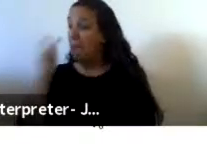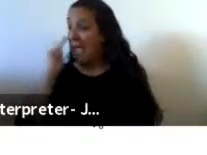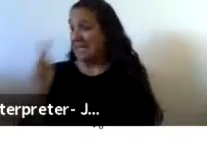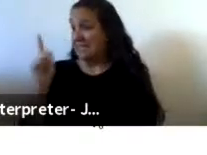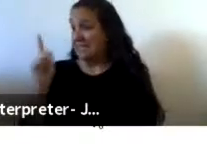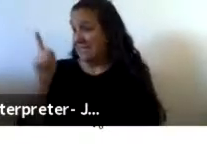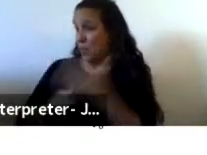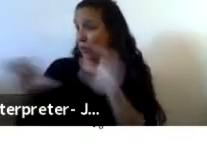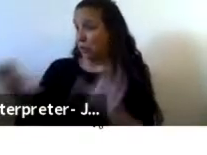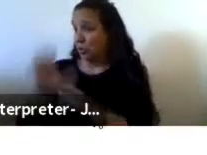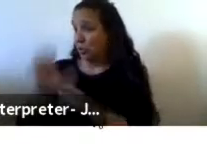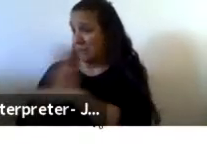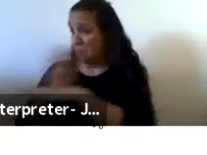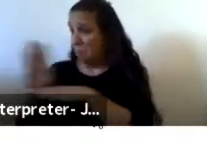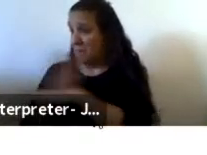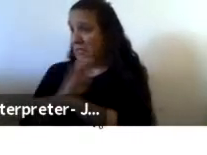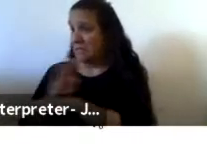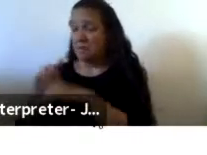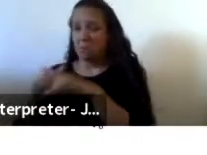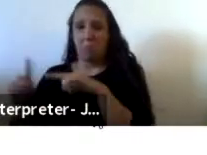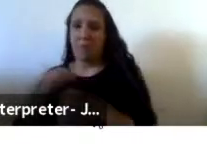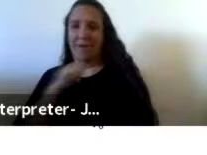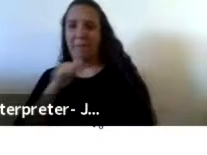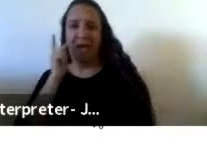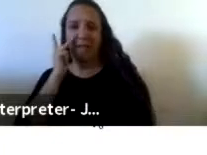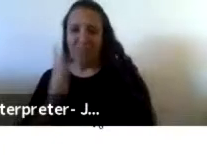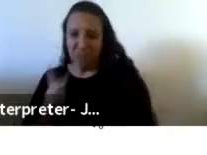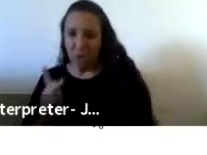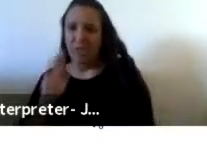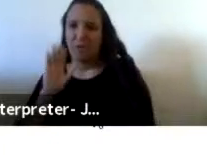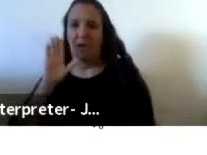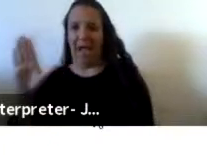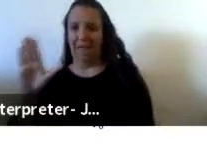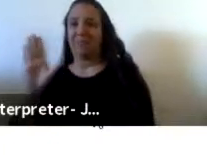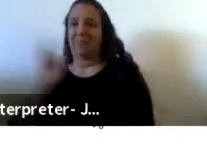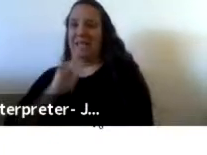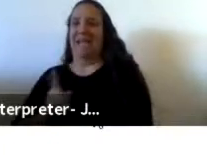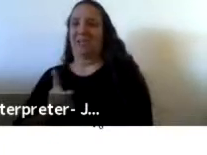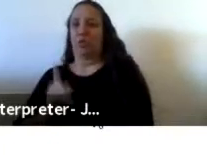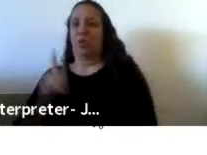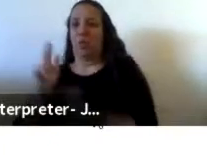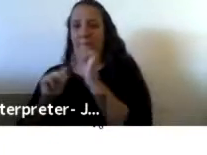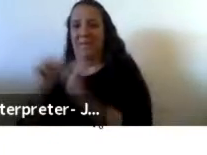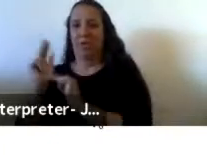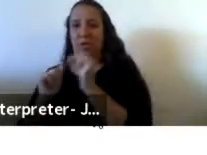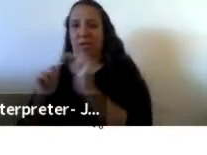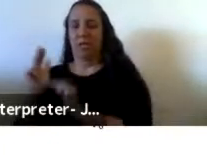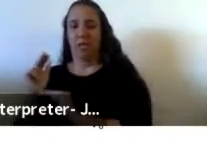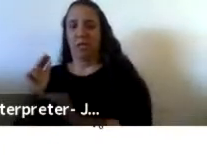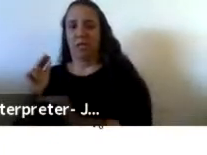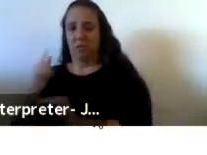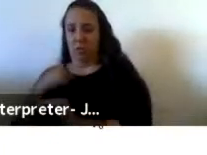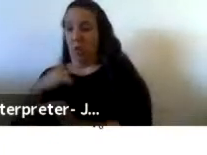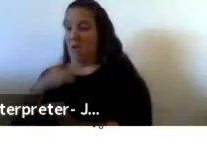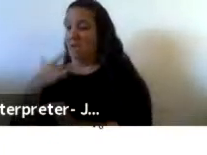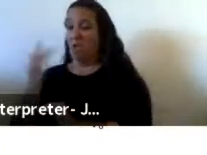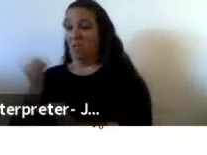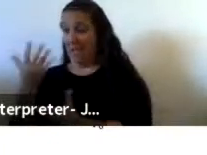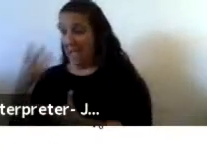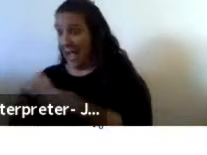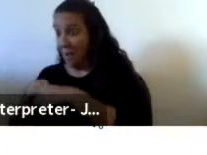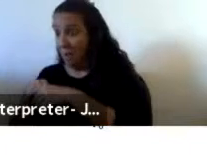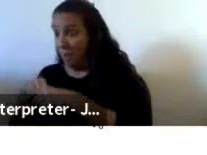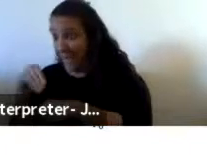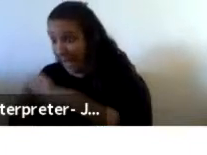as a business, but virtually I'm not actually looking at your place of business and the experience that makes me feel like if I'm actually in